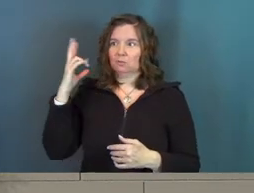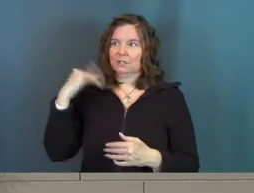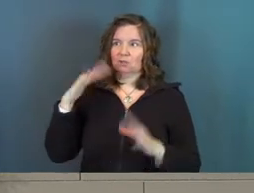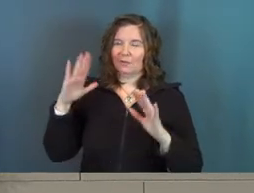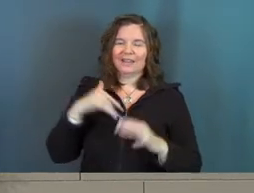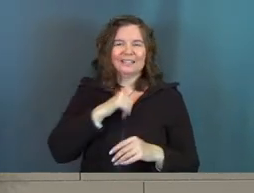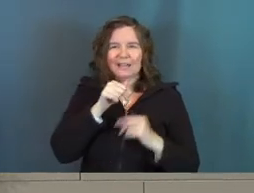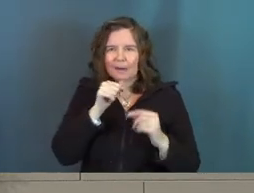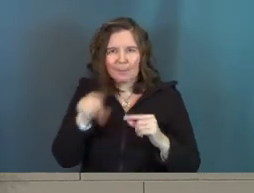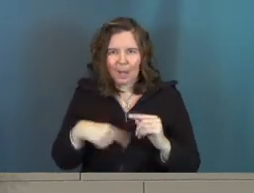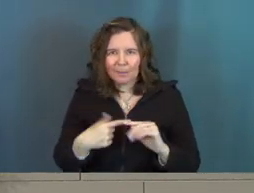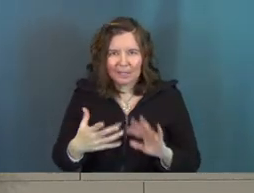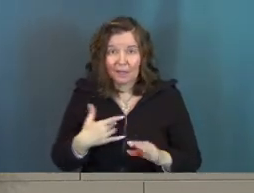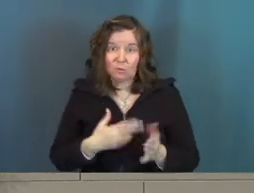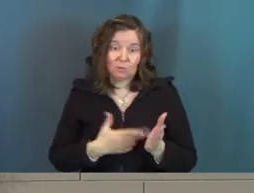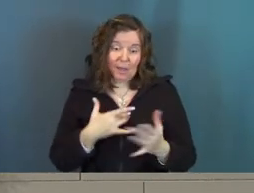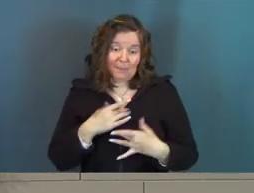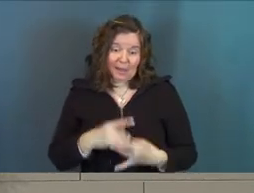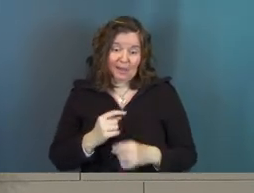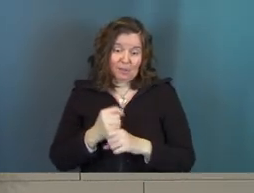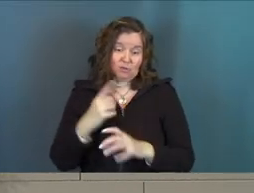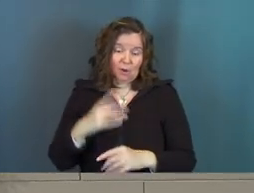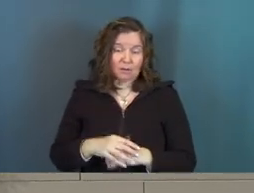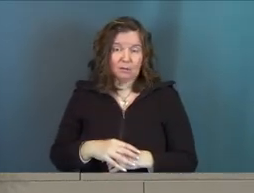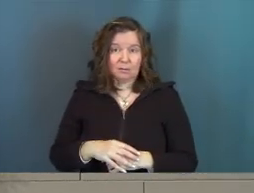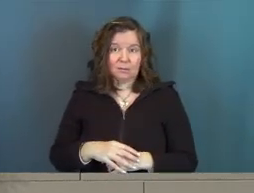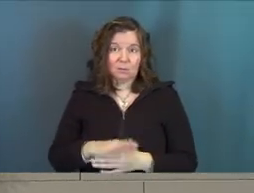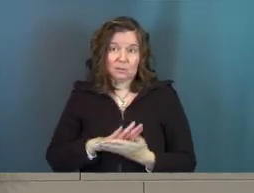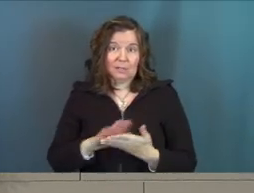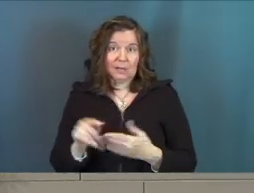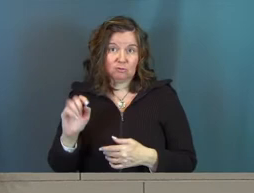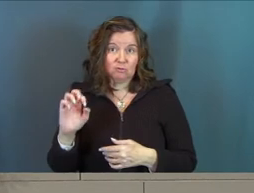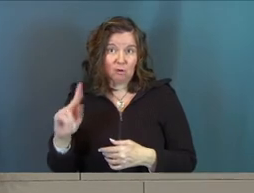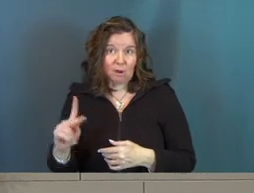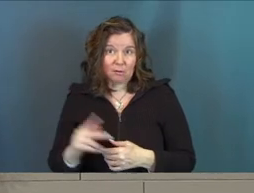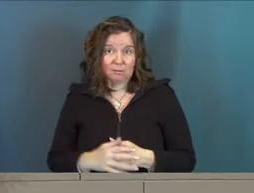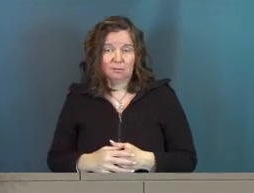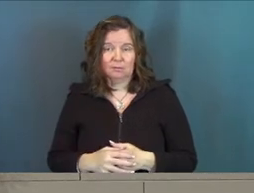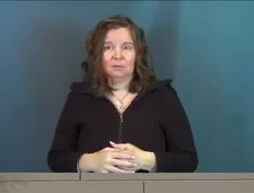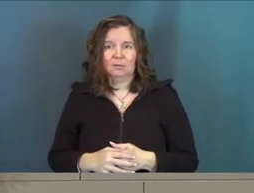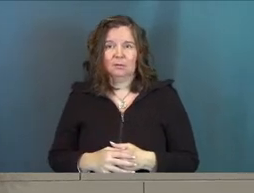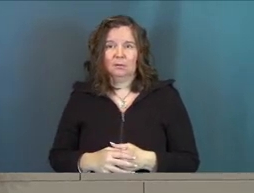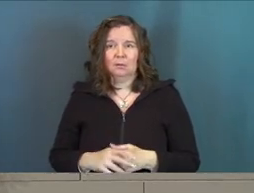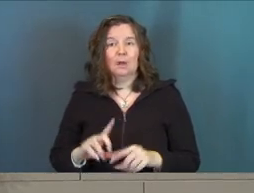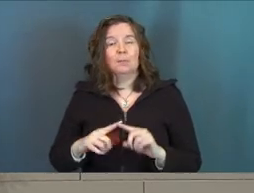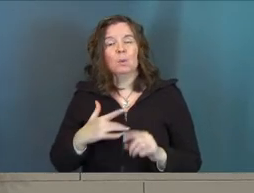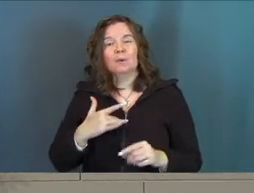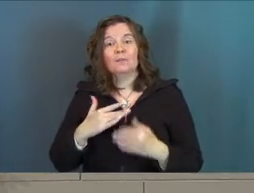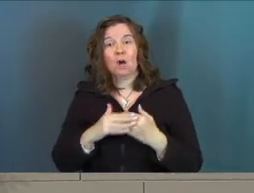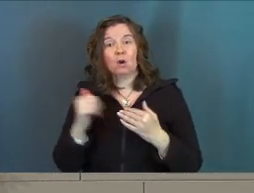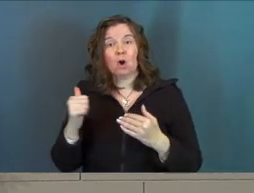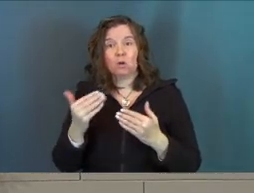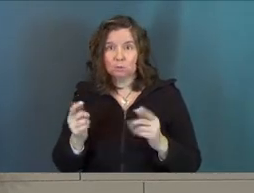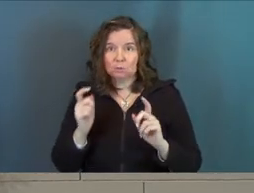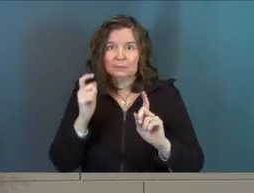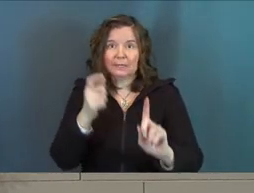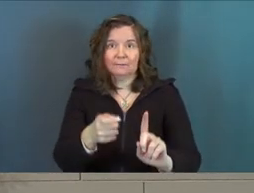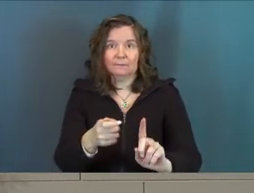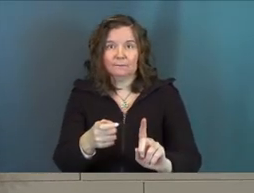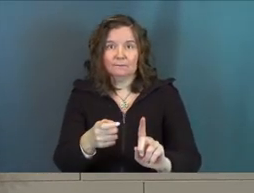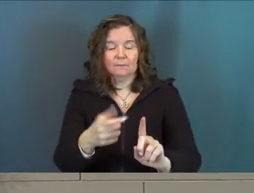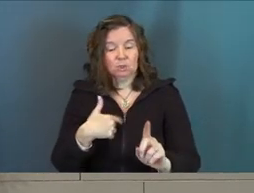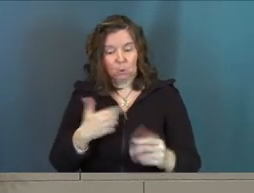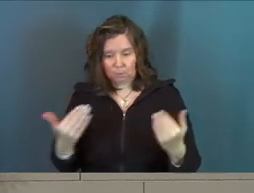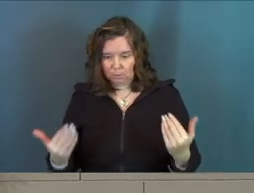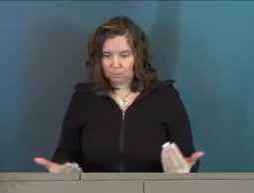It's not about me. You know what I'm saying? It's like, I'll tell you the truth. I like that truck. it's a nice truck. But we felt called to do it.